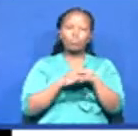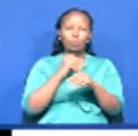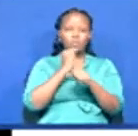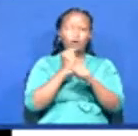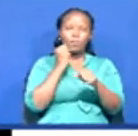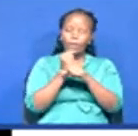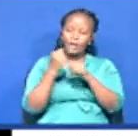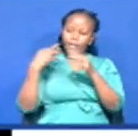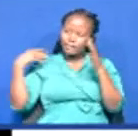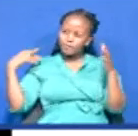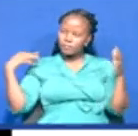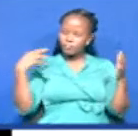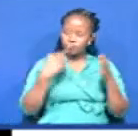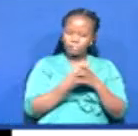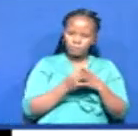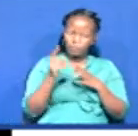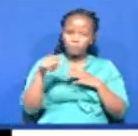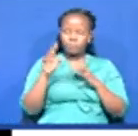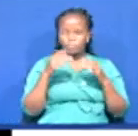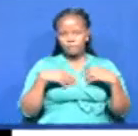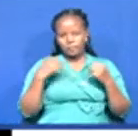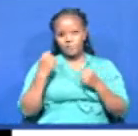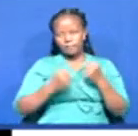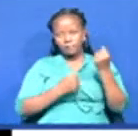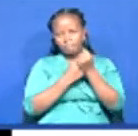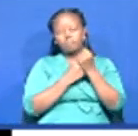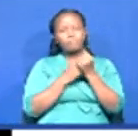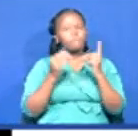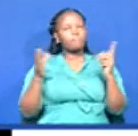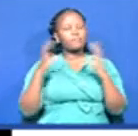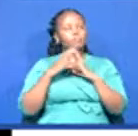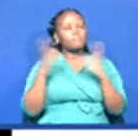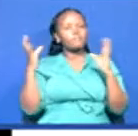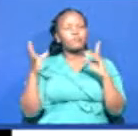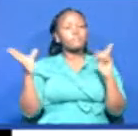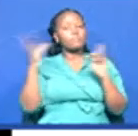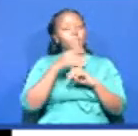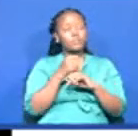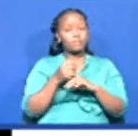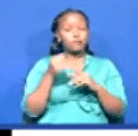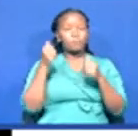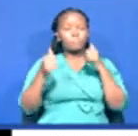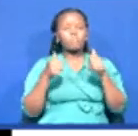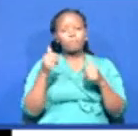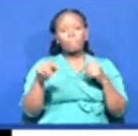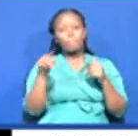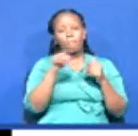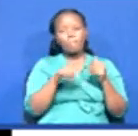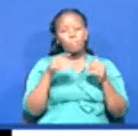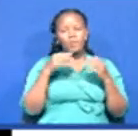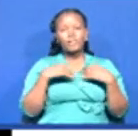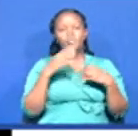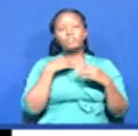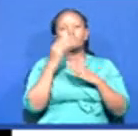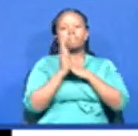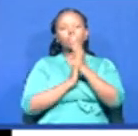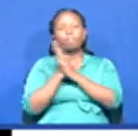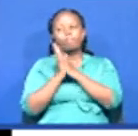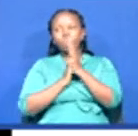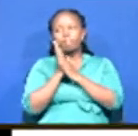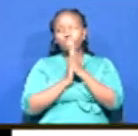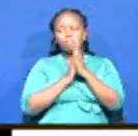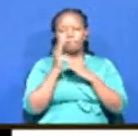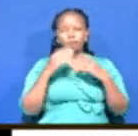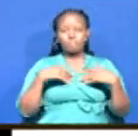with us. You supported a milestone that we had been yearning to undertake. That is the